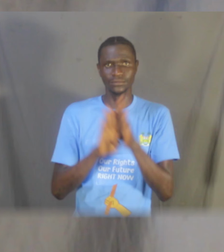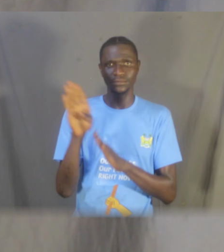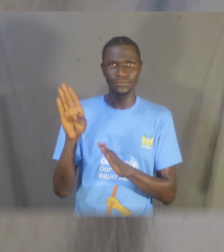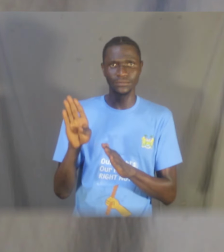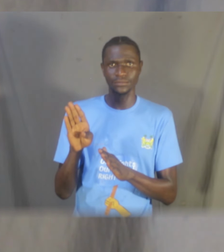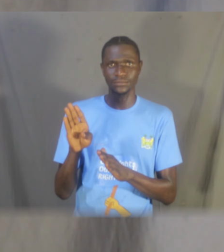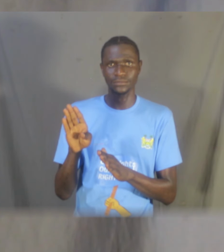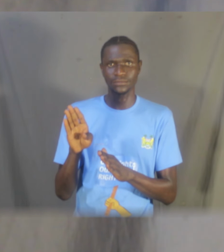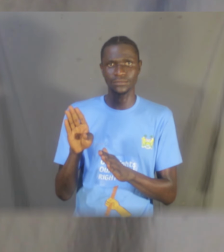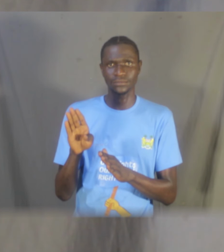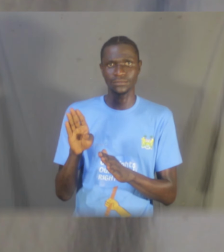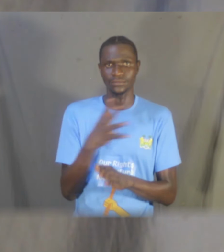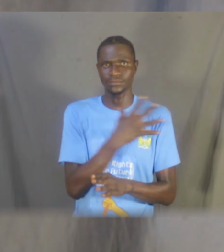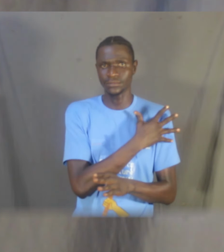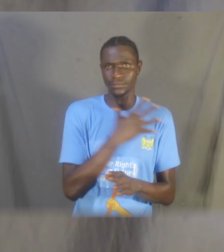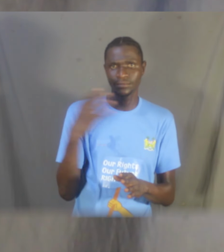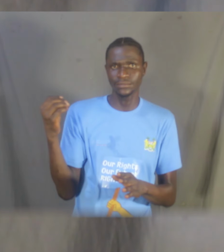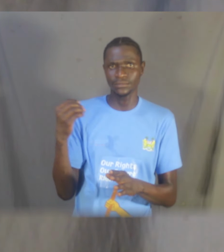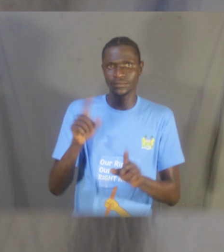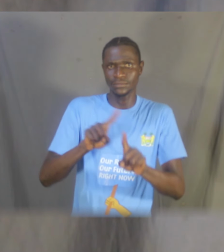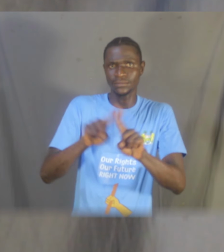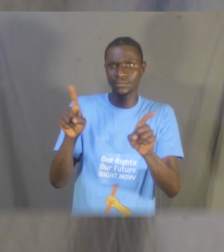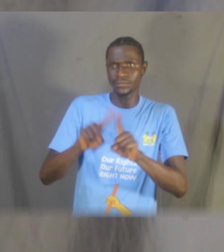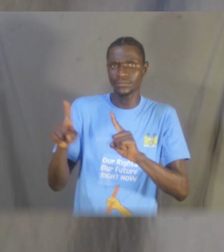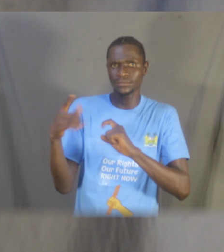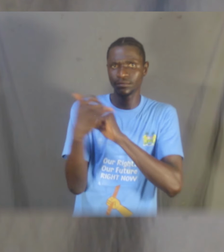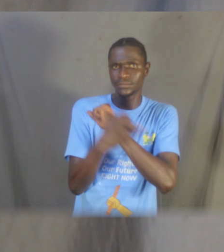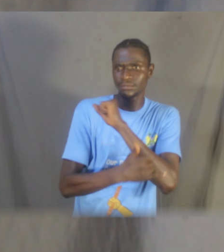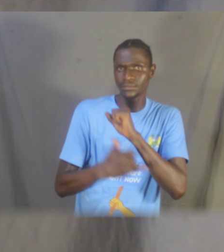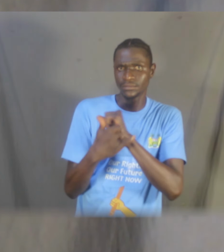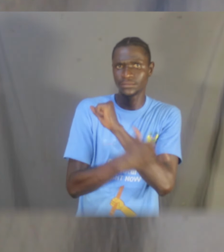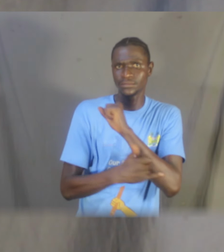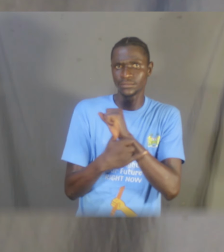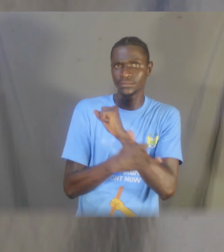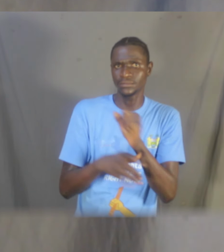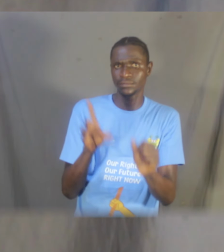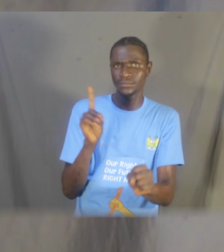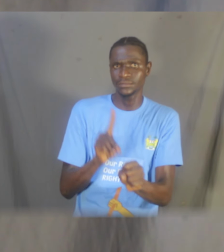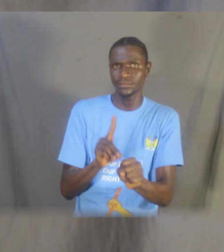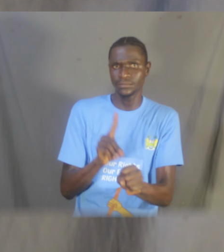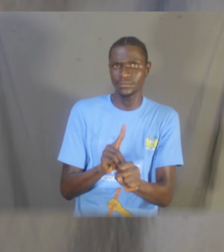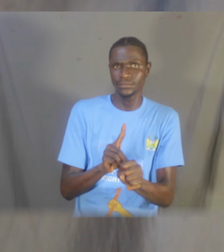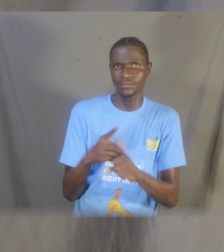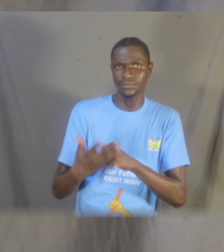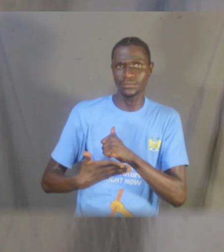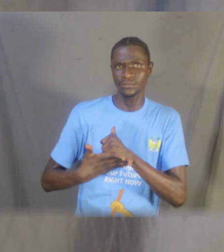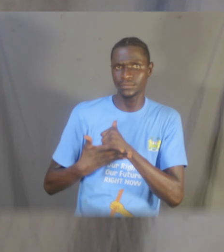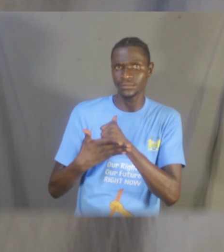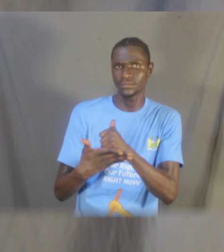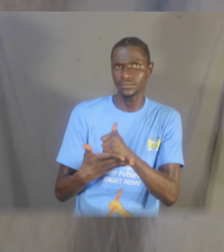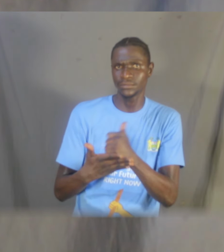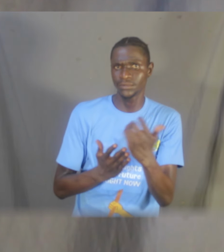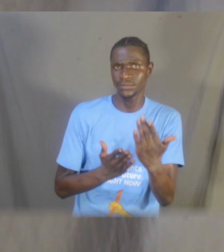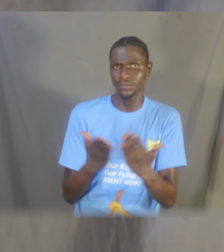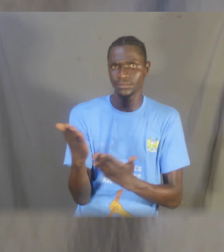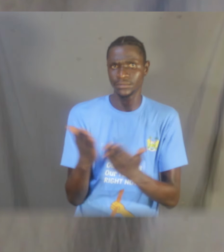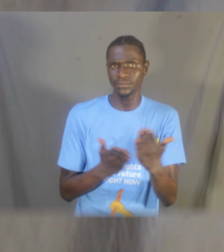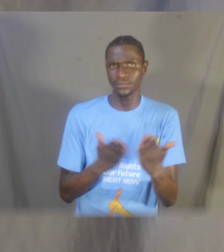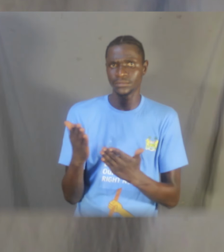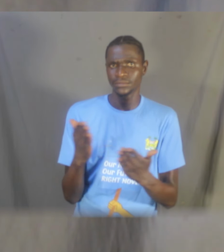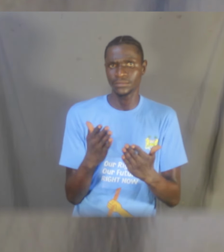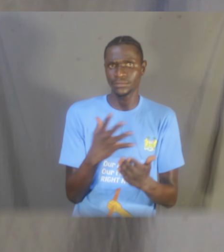Equal recognition before the law. Affirms the legal capacity for persons with disabilities and mandates support for